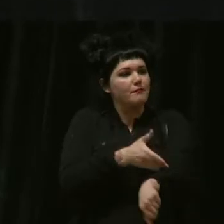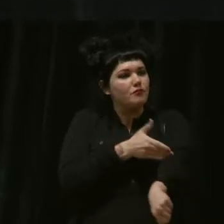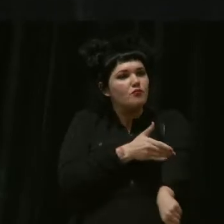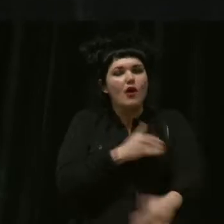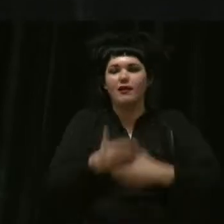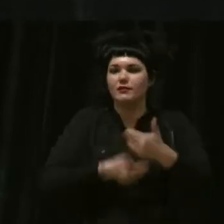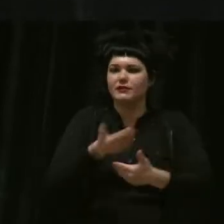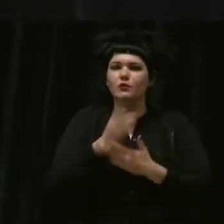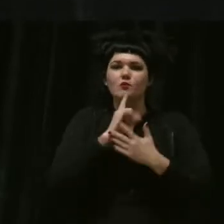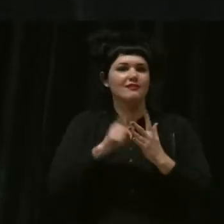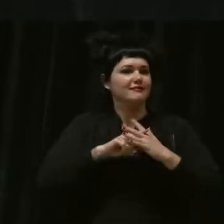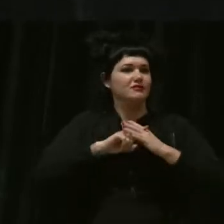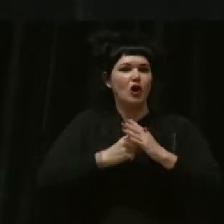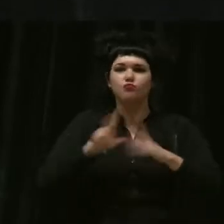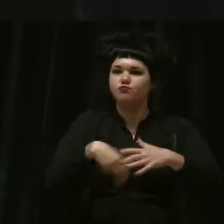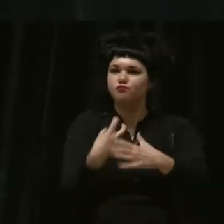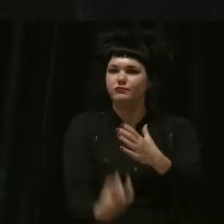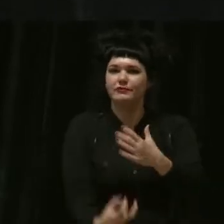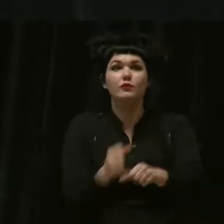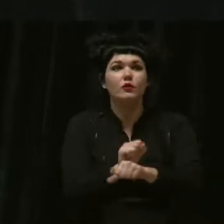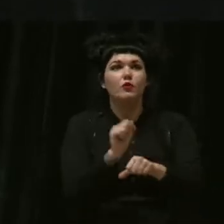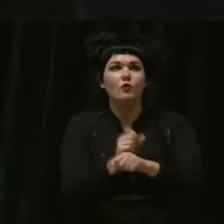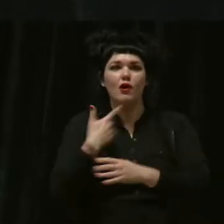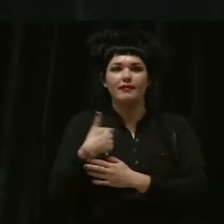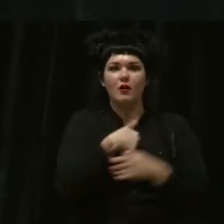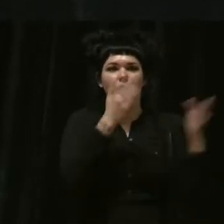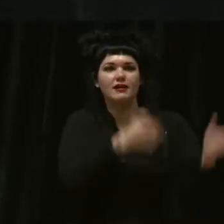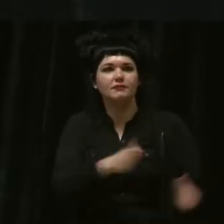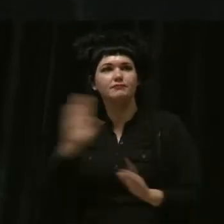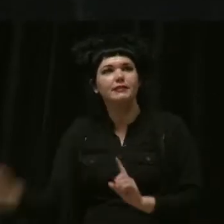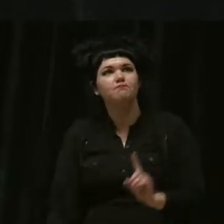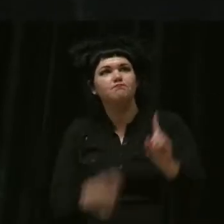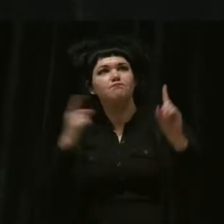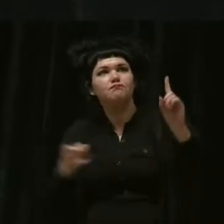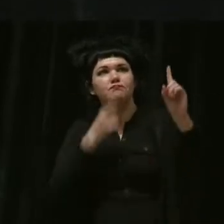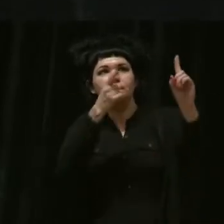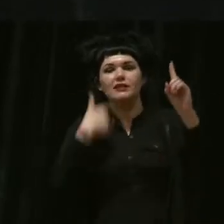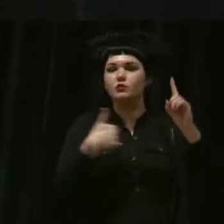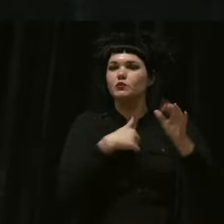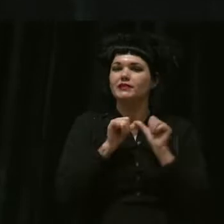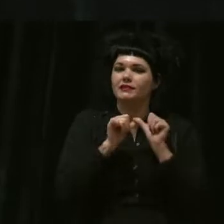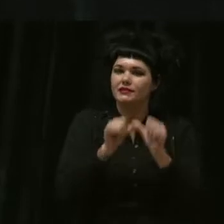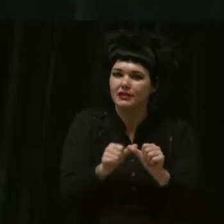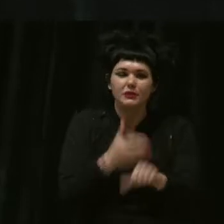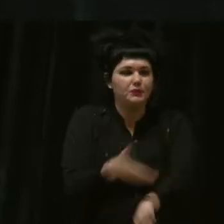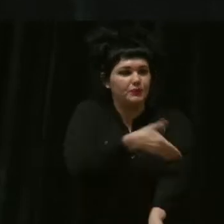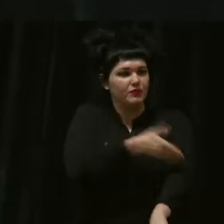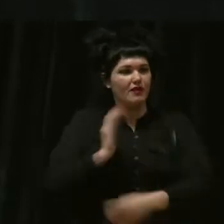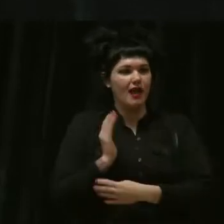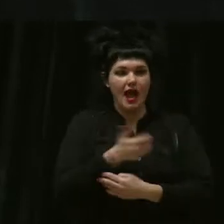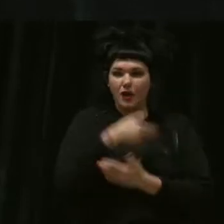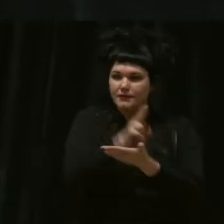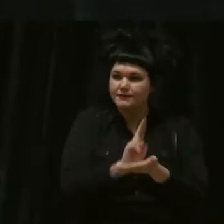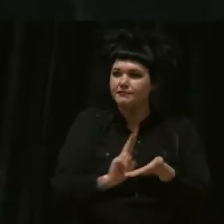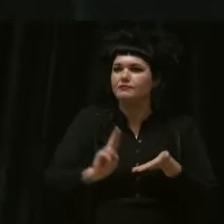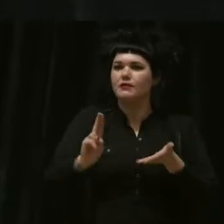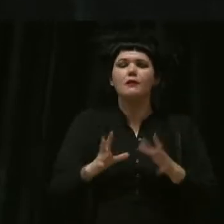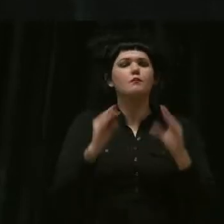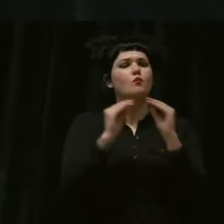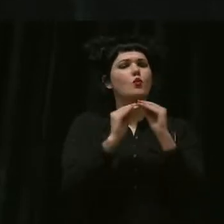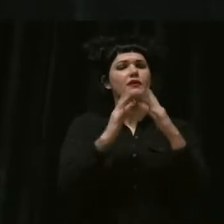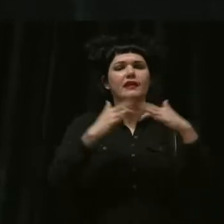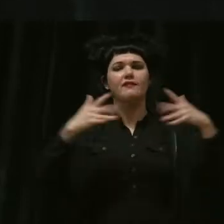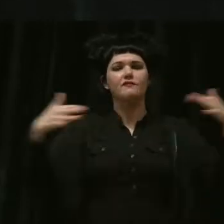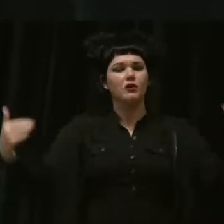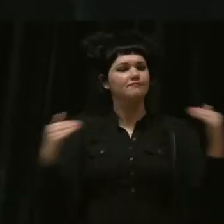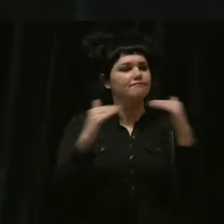really jumpstart the work that is before us as we continue to move forward to make our institution one that is more diverse,